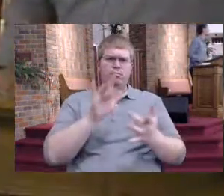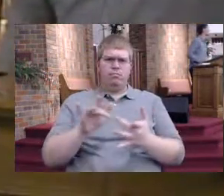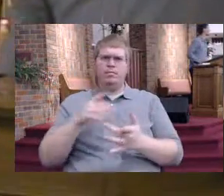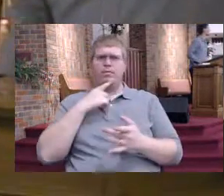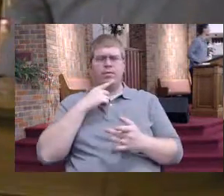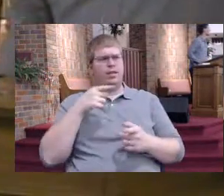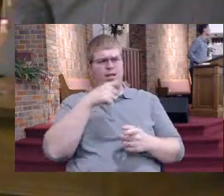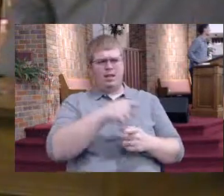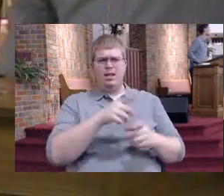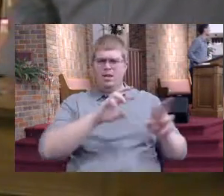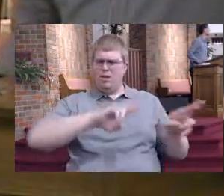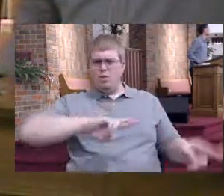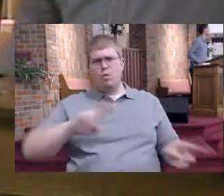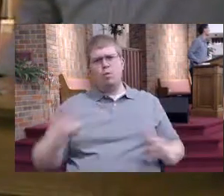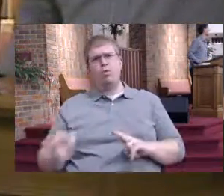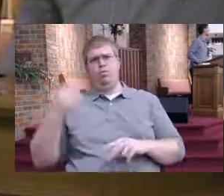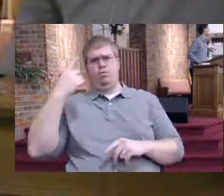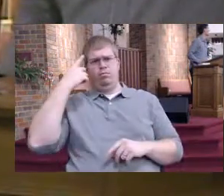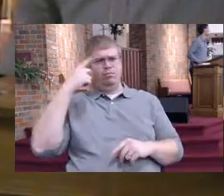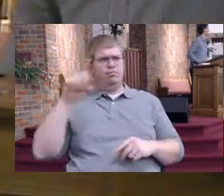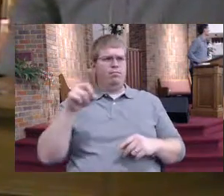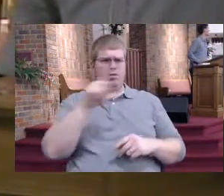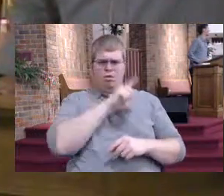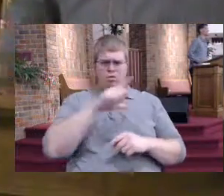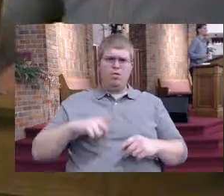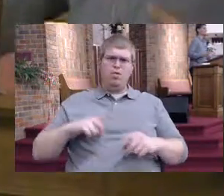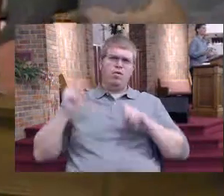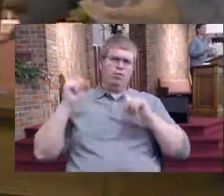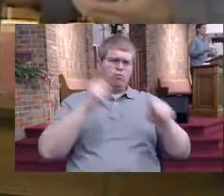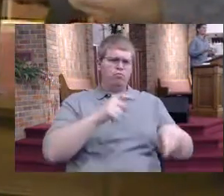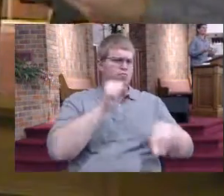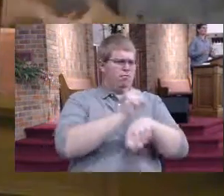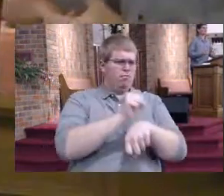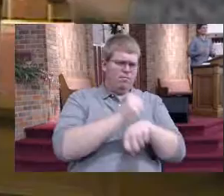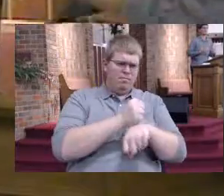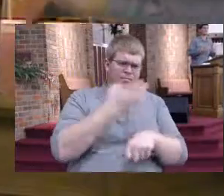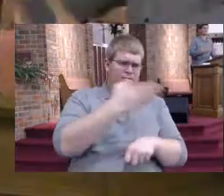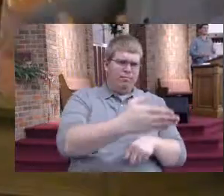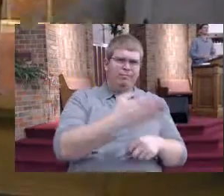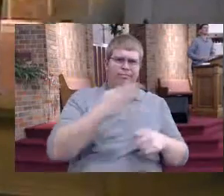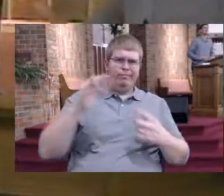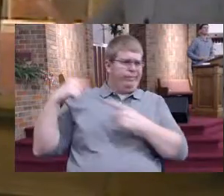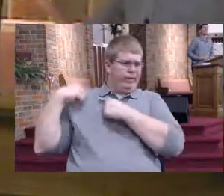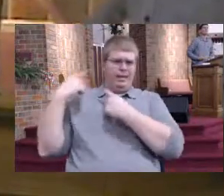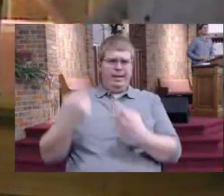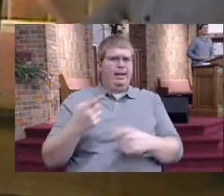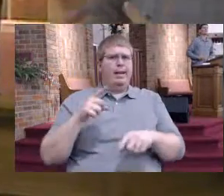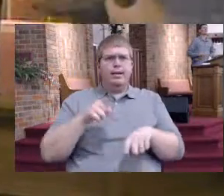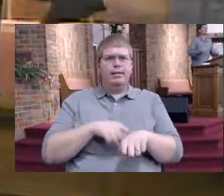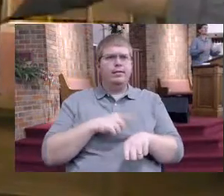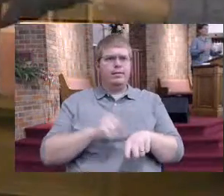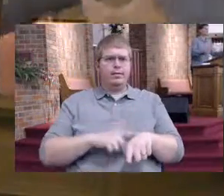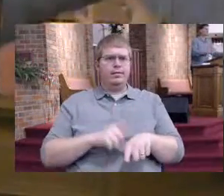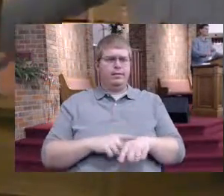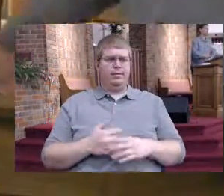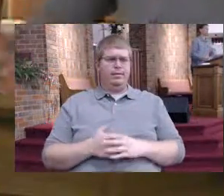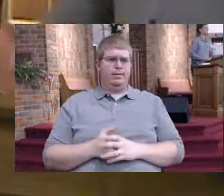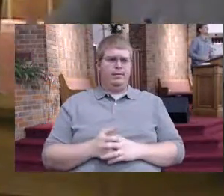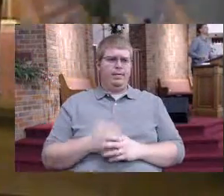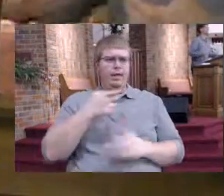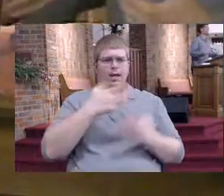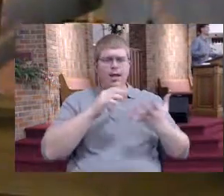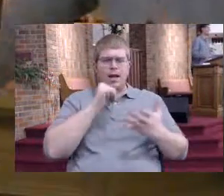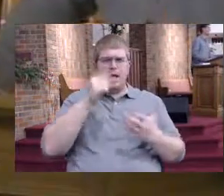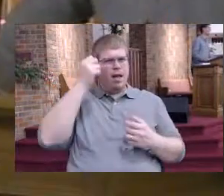to work for who knows how long now. And they are just soaking up everything, even though they don't understand yet,